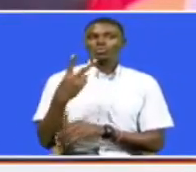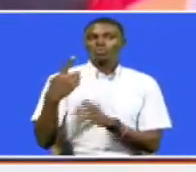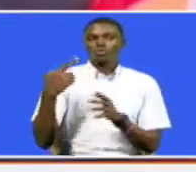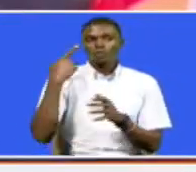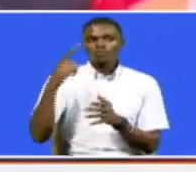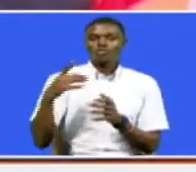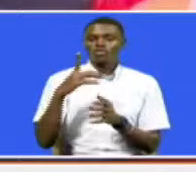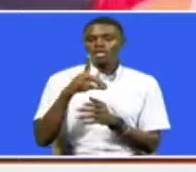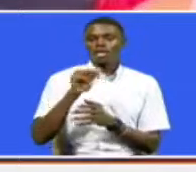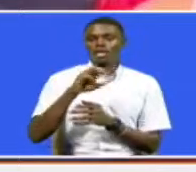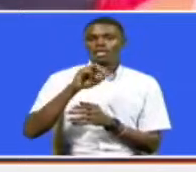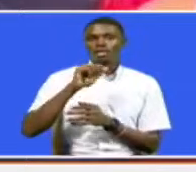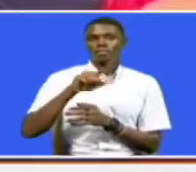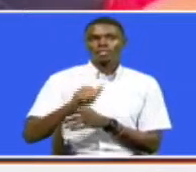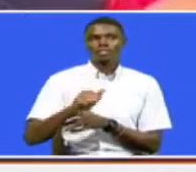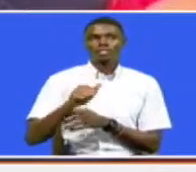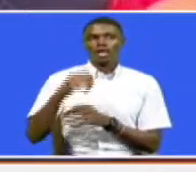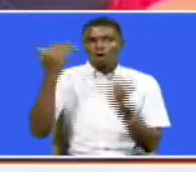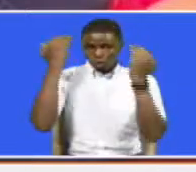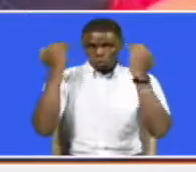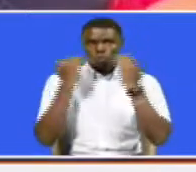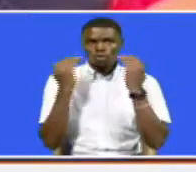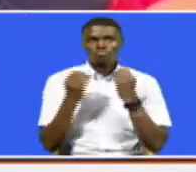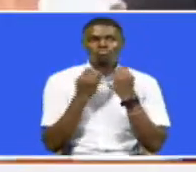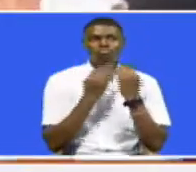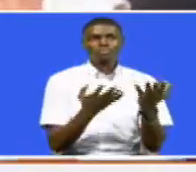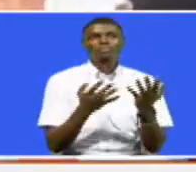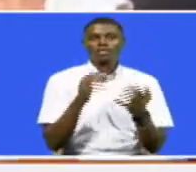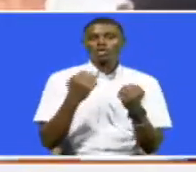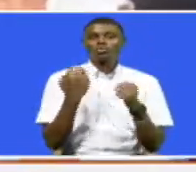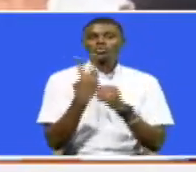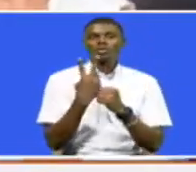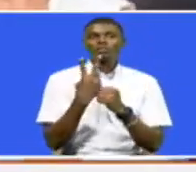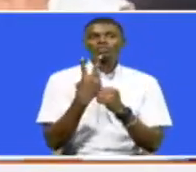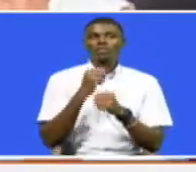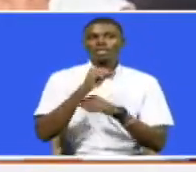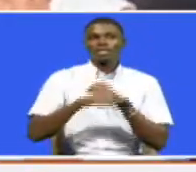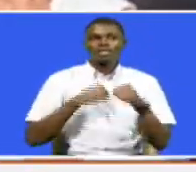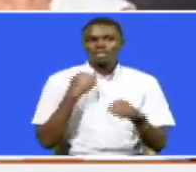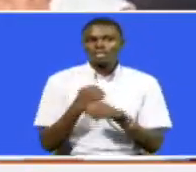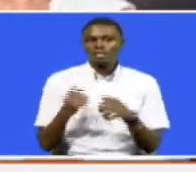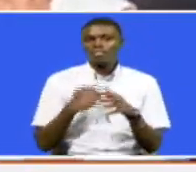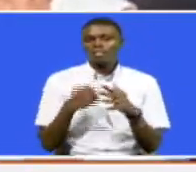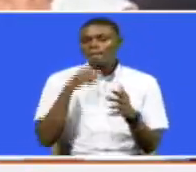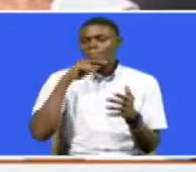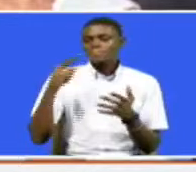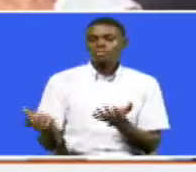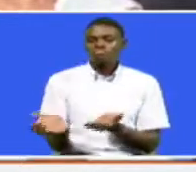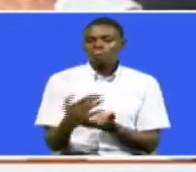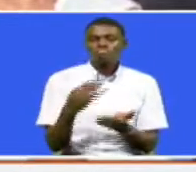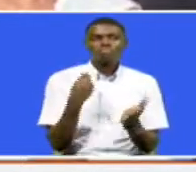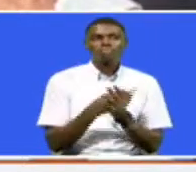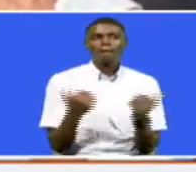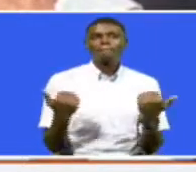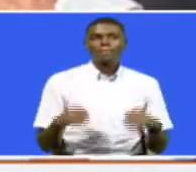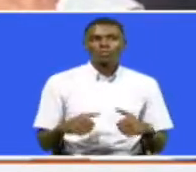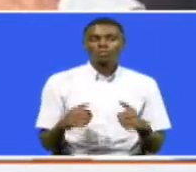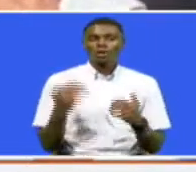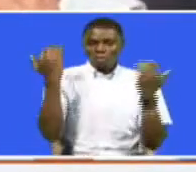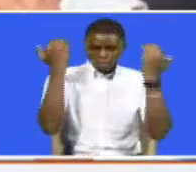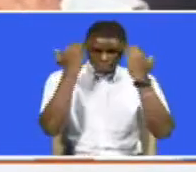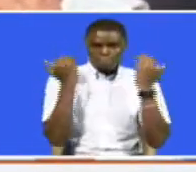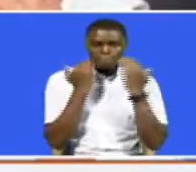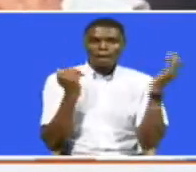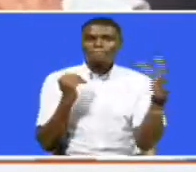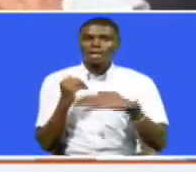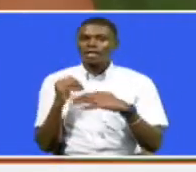damages. The court granted his prayers. 12 years later, and Oshira could not raise the said amount, Rududhi was back in the courts again,